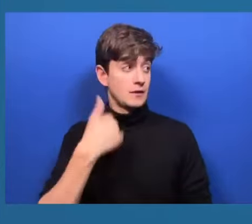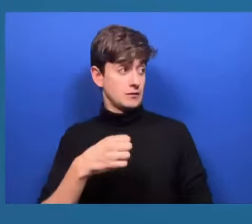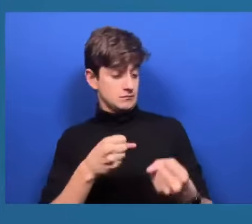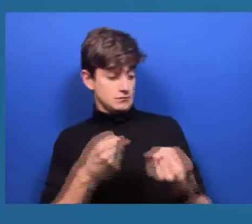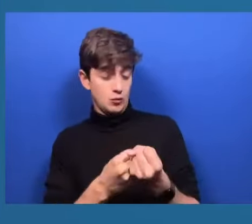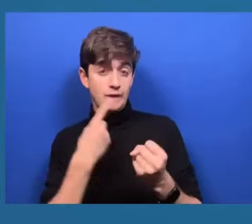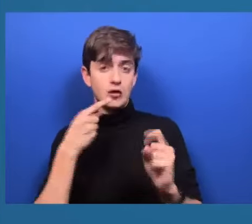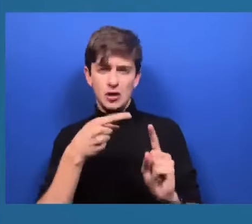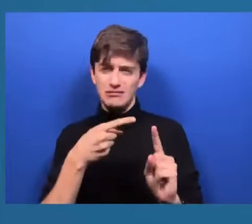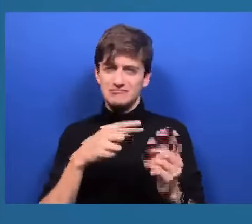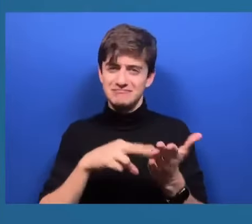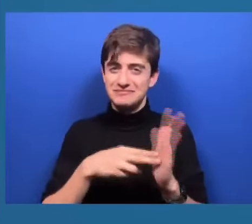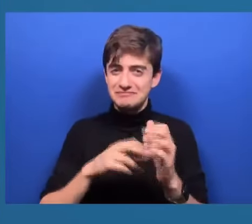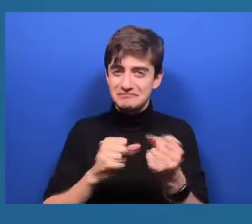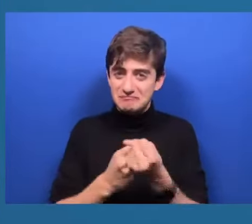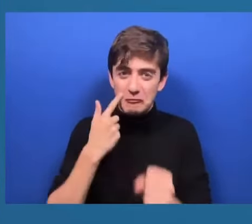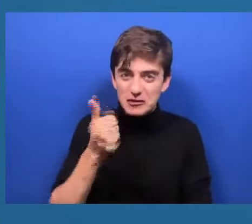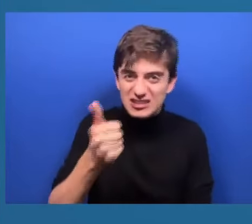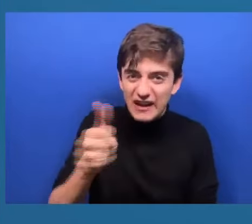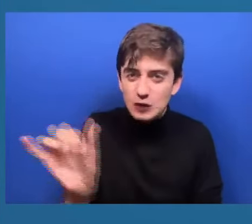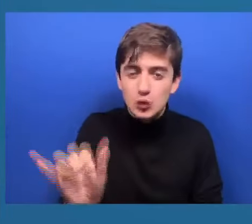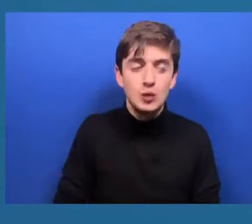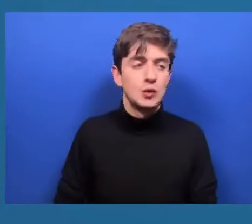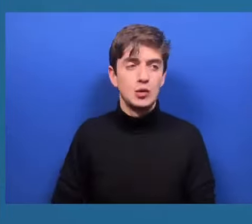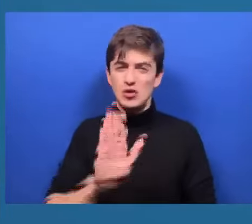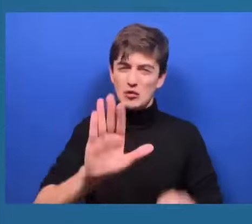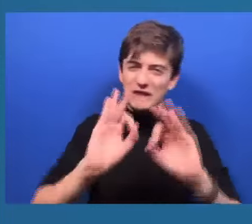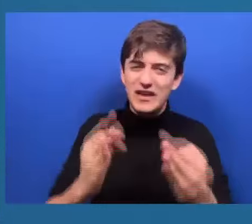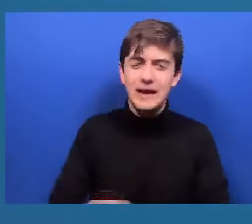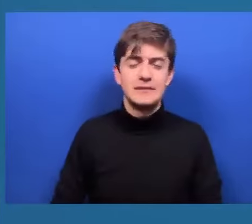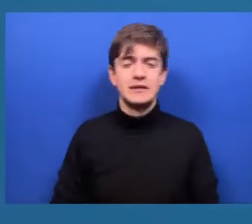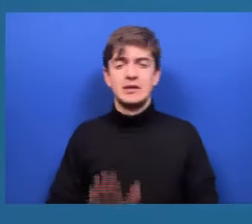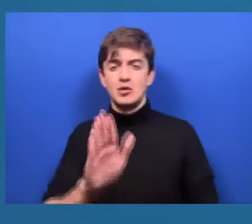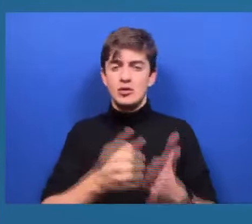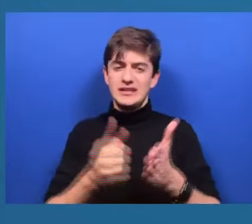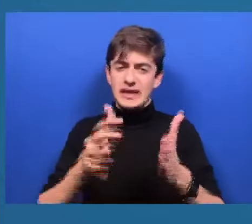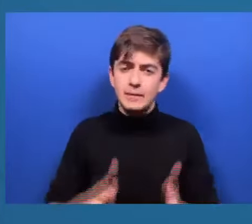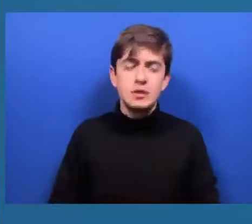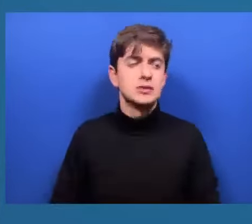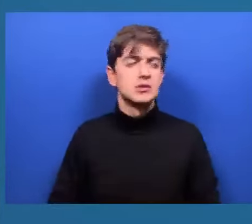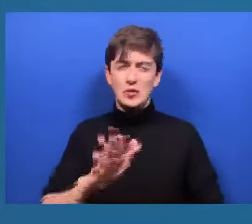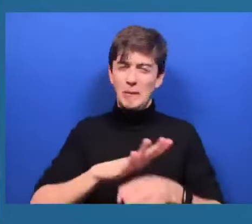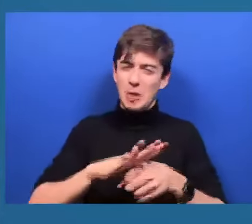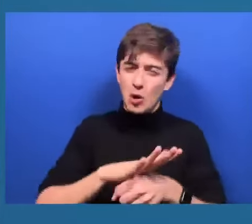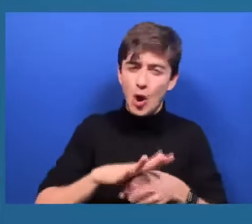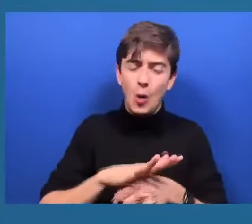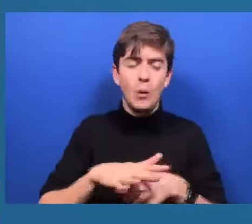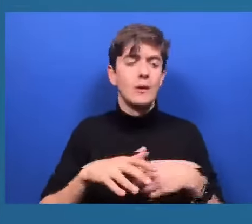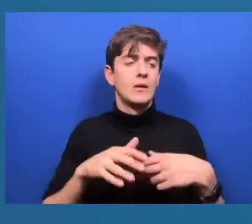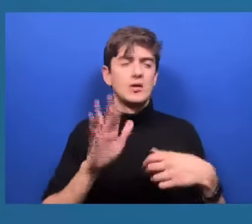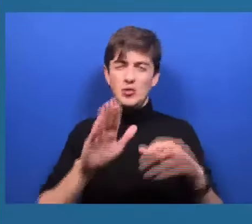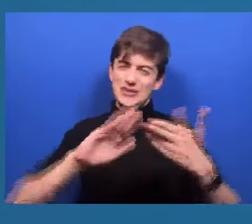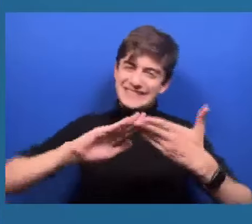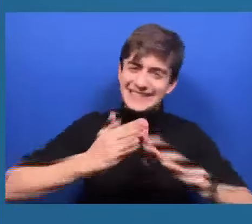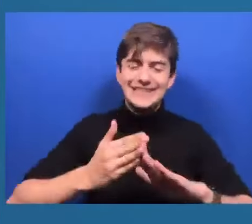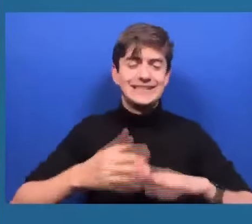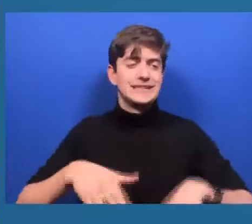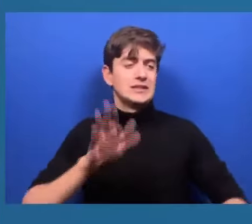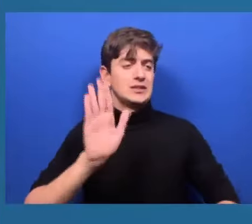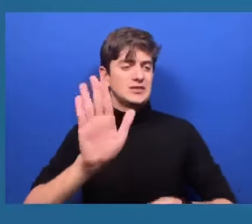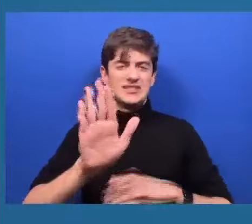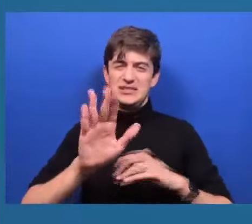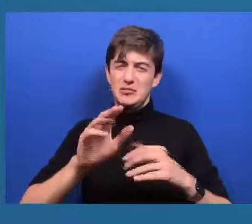yourselves. You stand for your families. You stand for your neighborhood. You stand for your borough. You stand for your city. You stand for